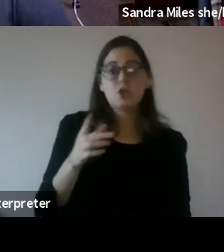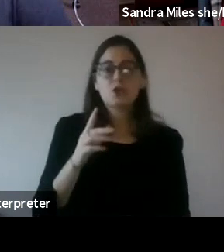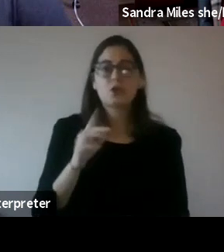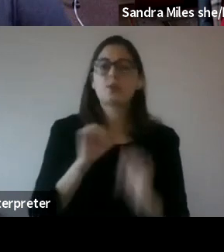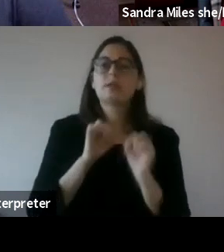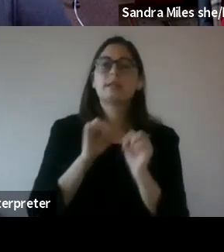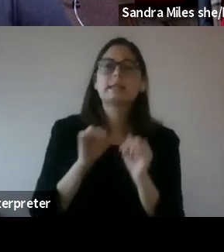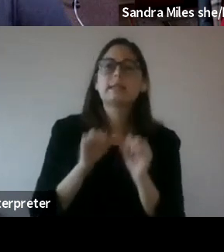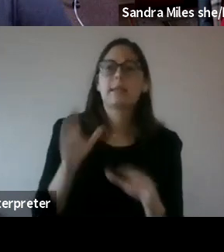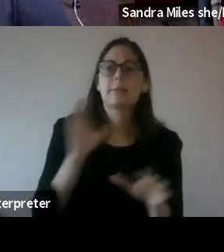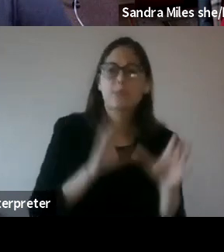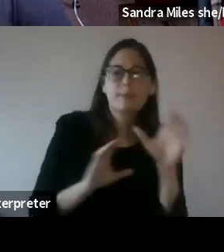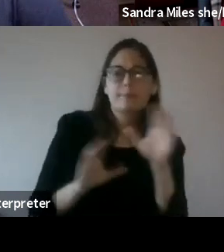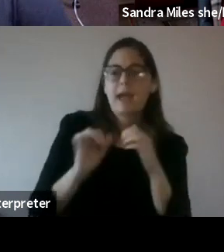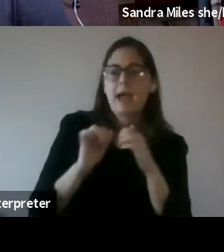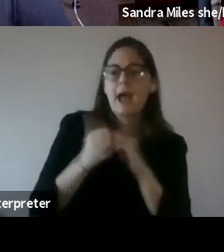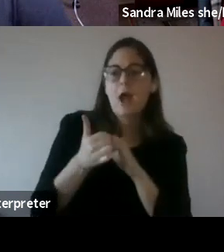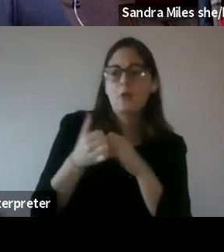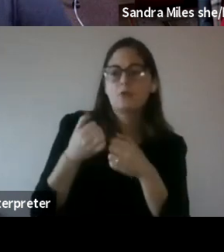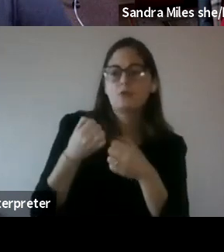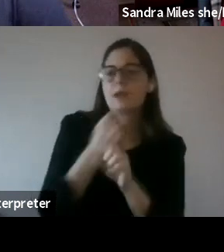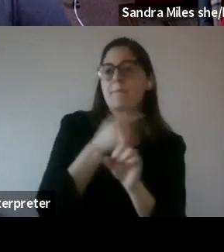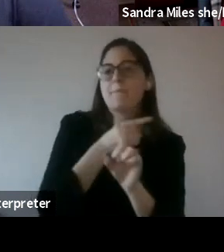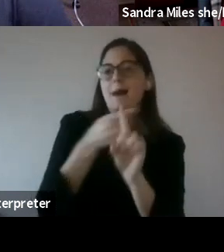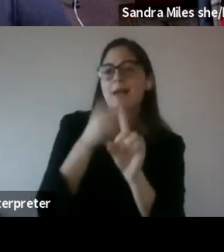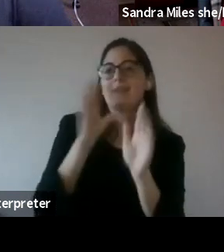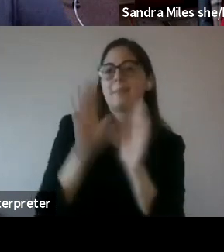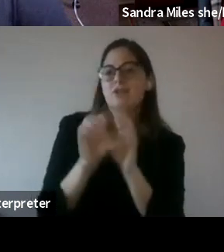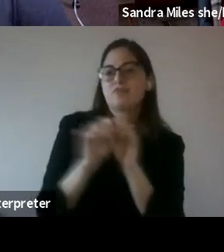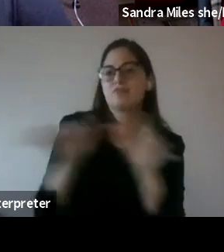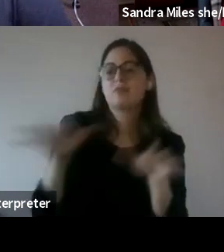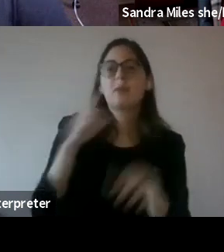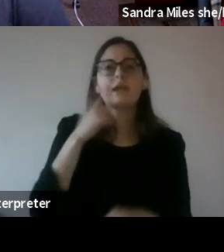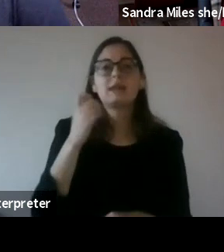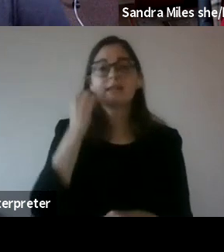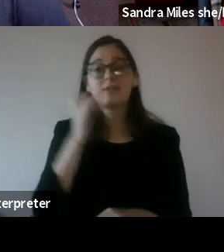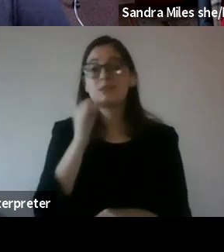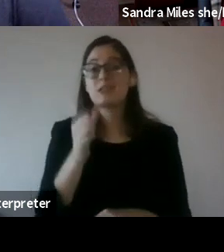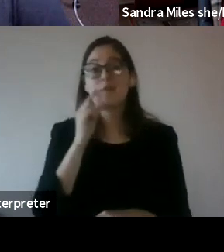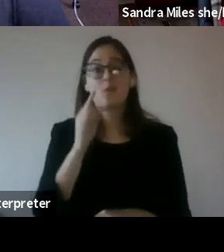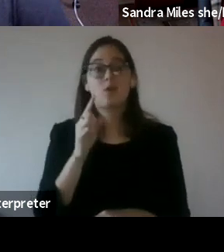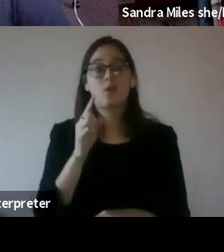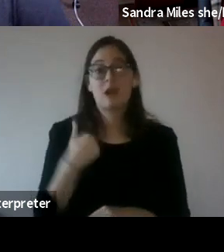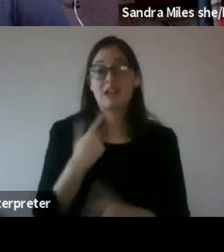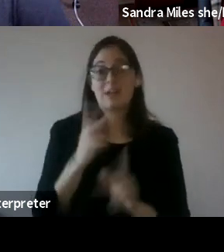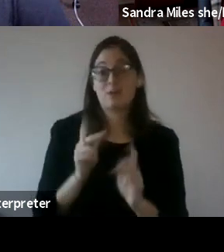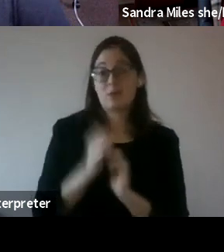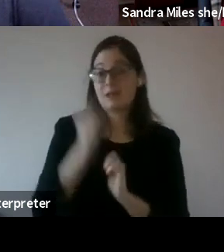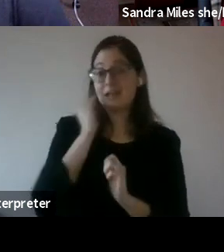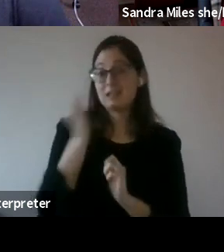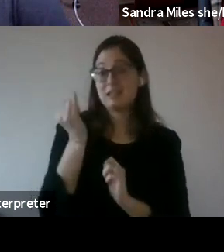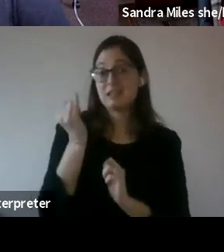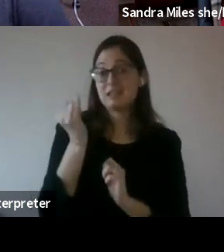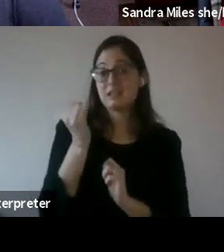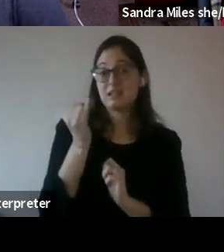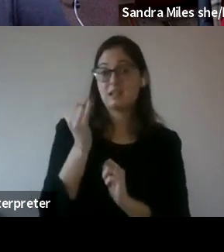at how to create positive images, because if it wasn't for a young person with an idea, like a